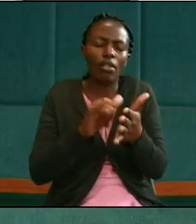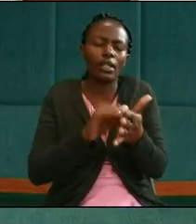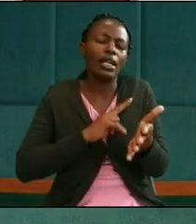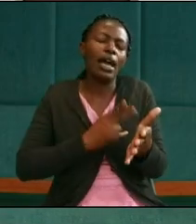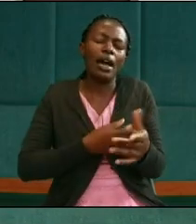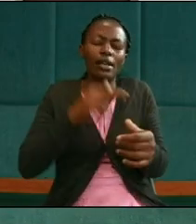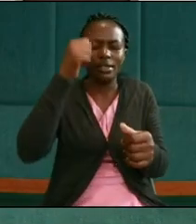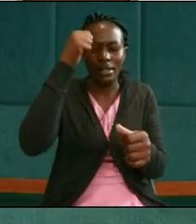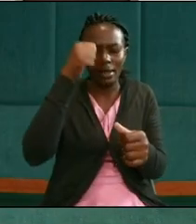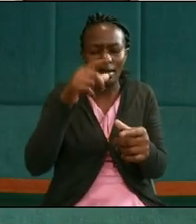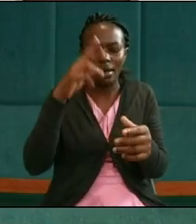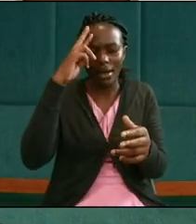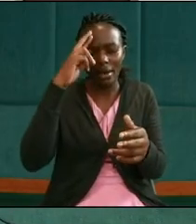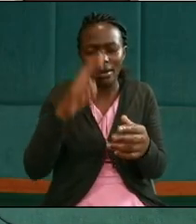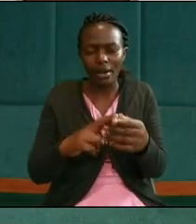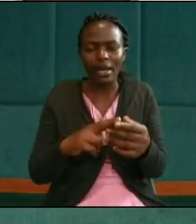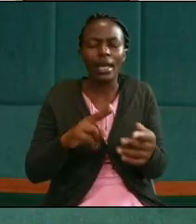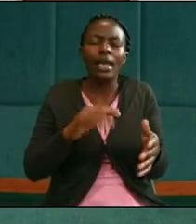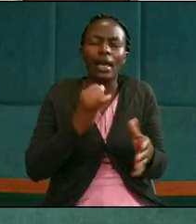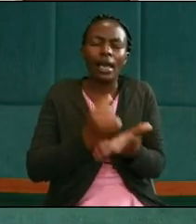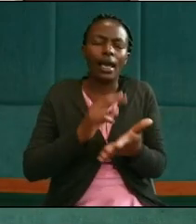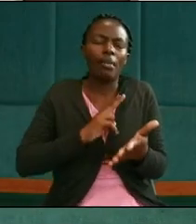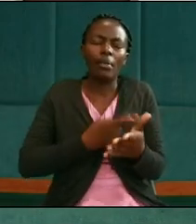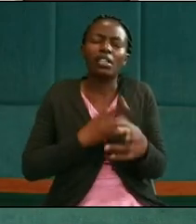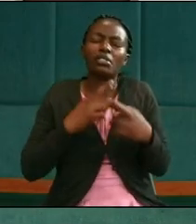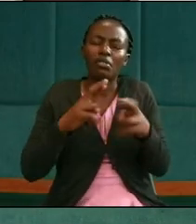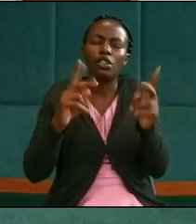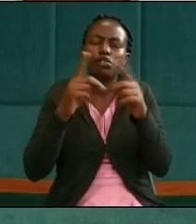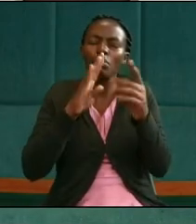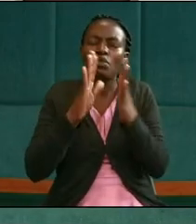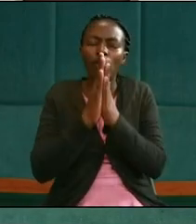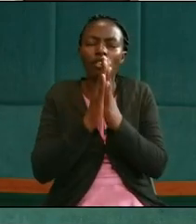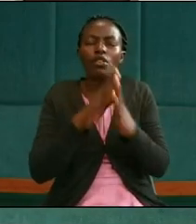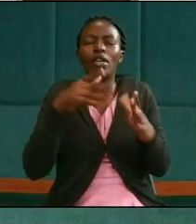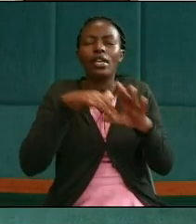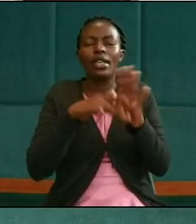to be here with you in heaven. In Jesus' name I pray. Amen.